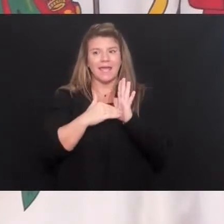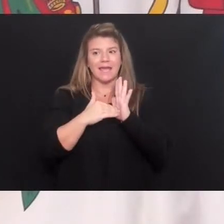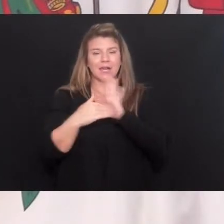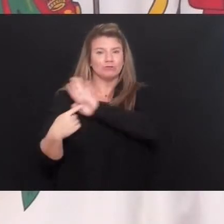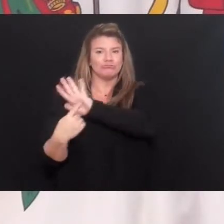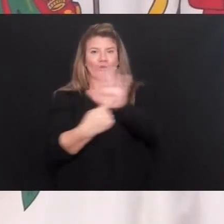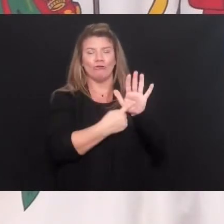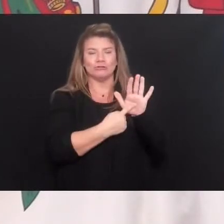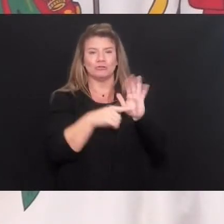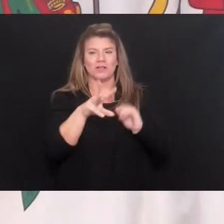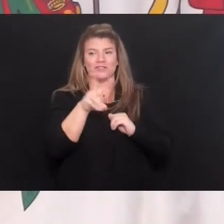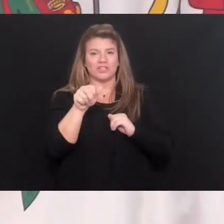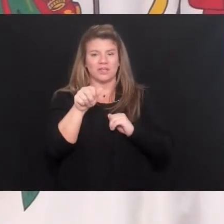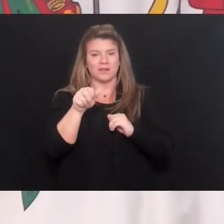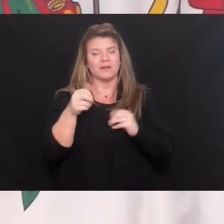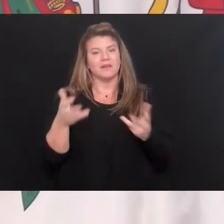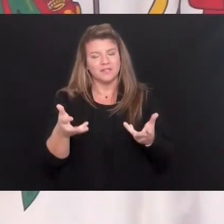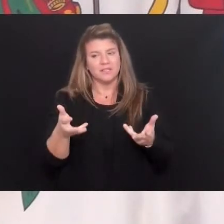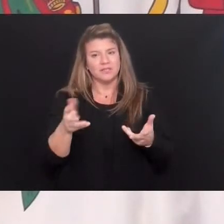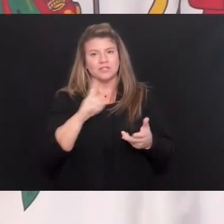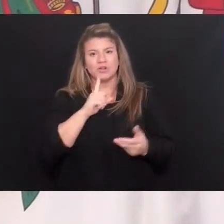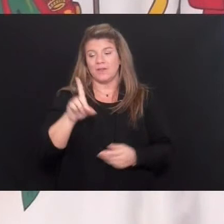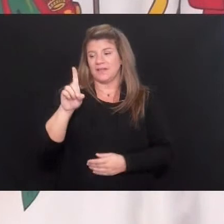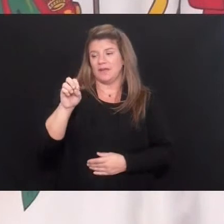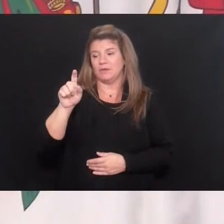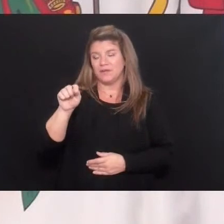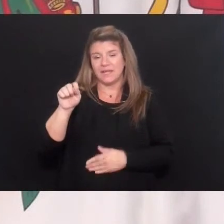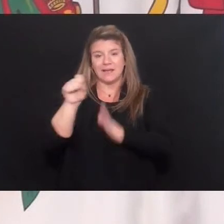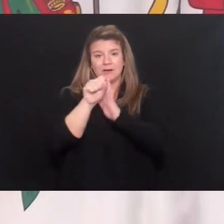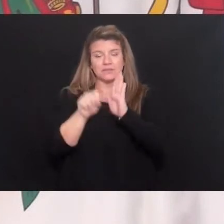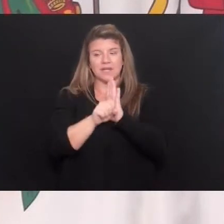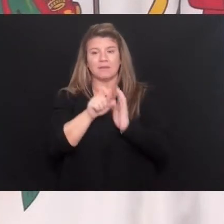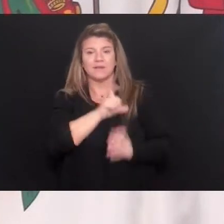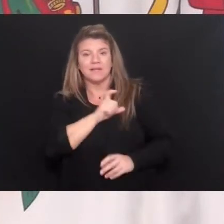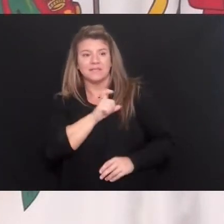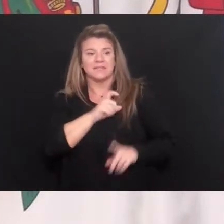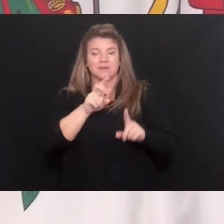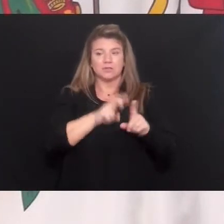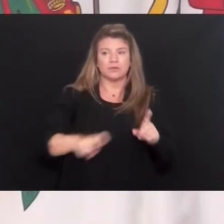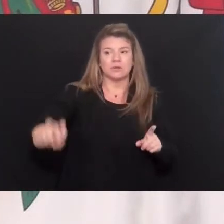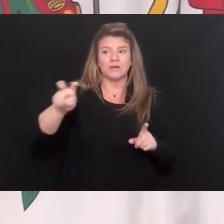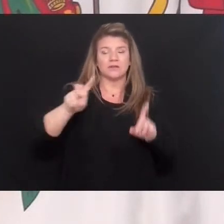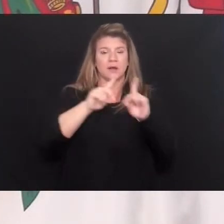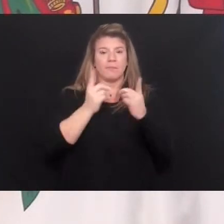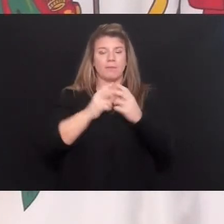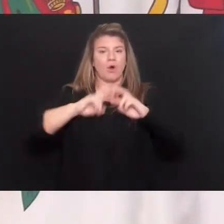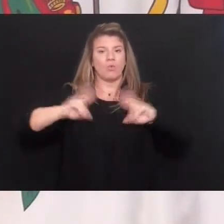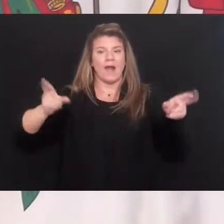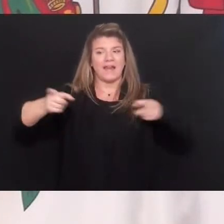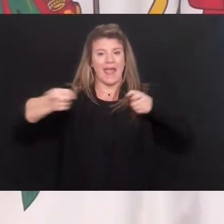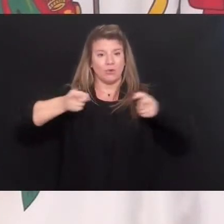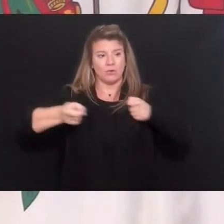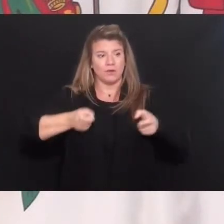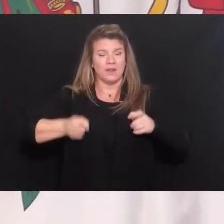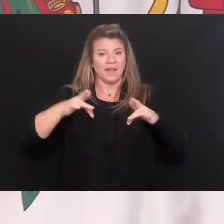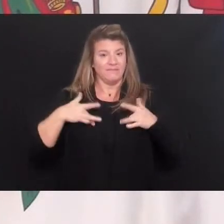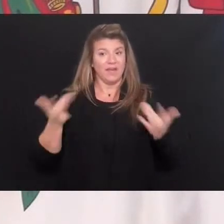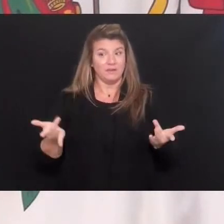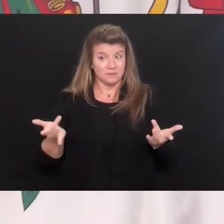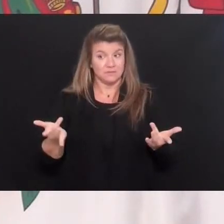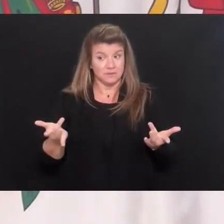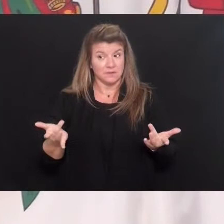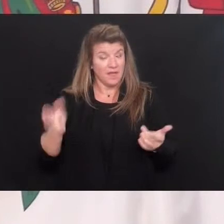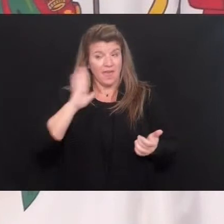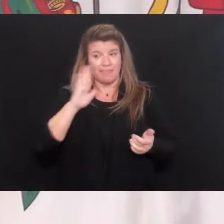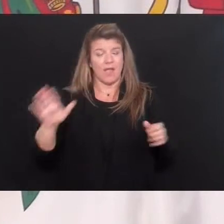showcases West Virginia. So our DOT and our state police and tourism department are ready to handle this event, and